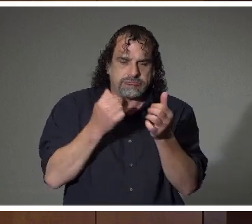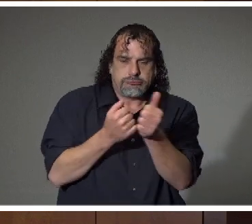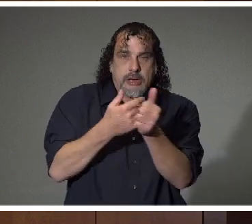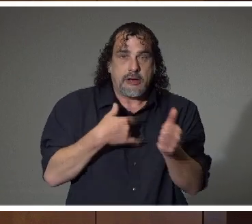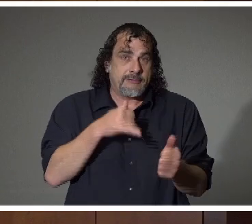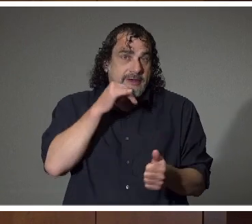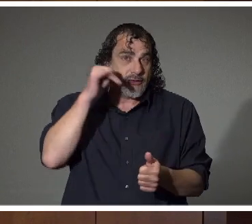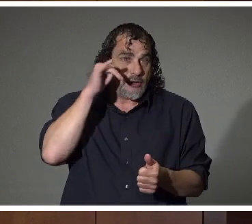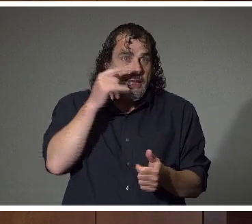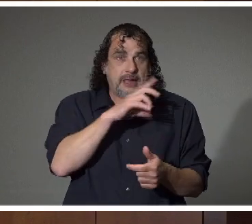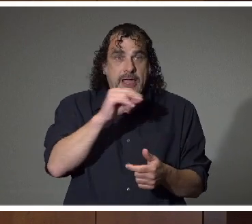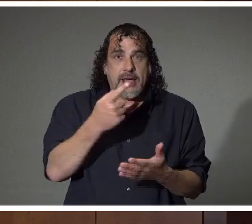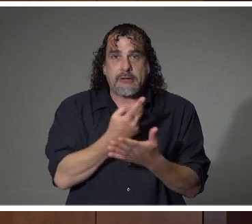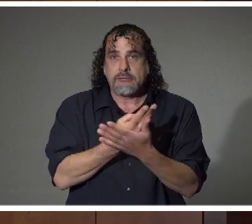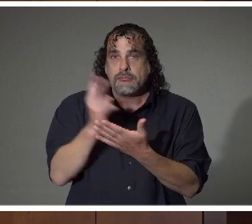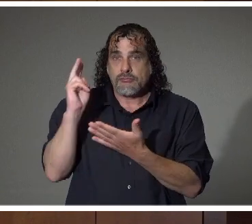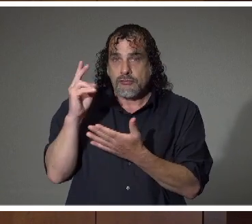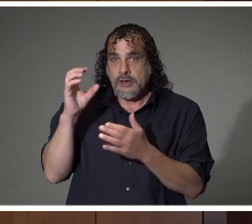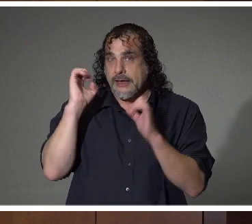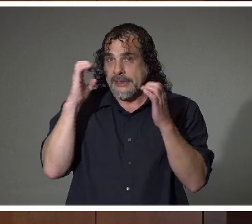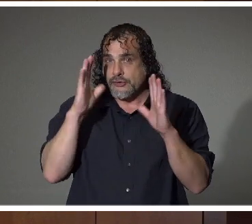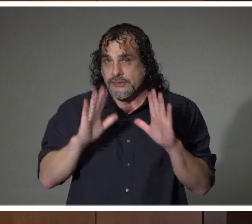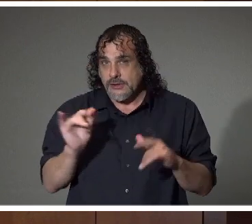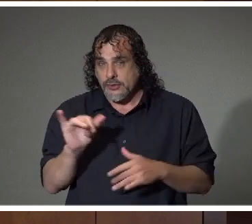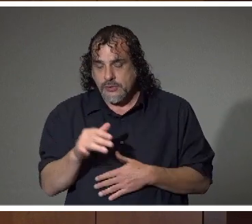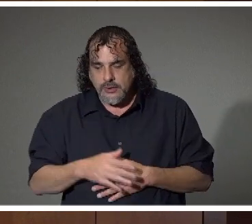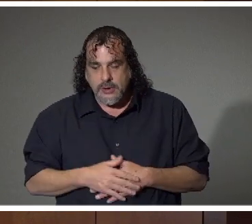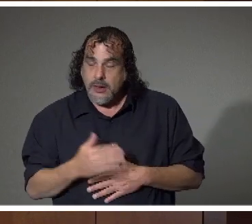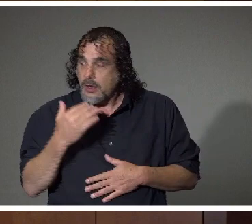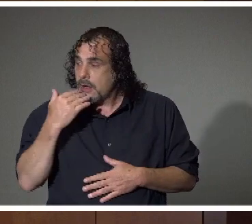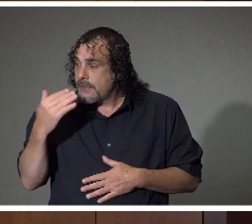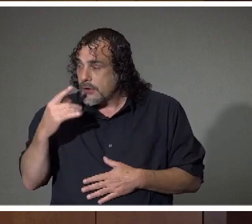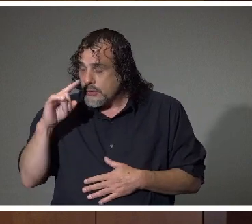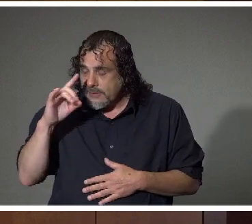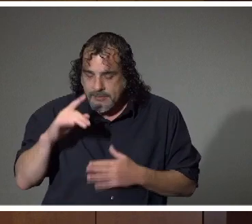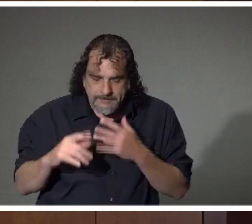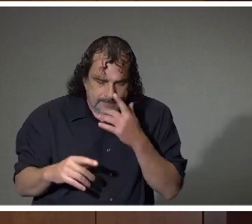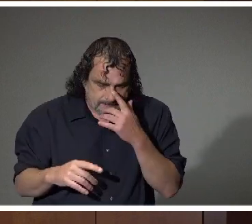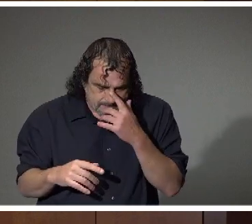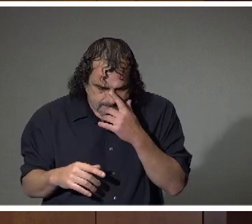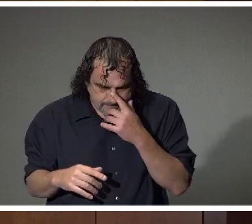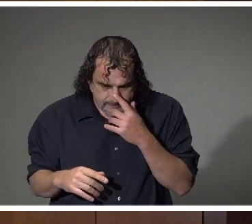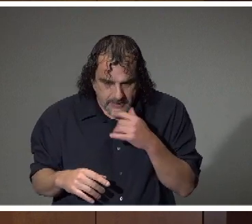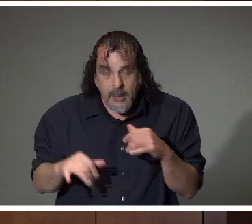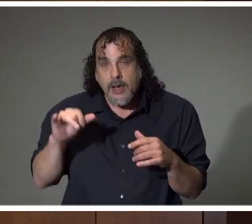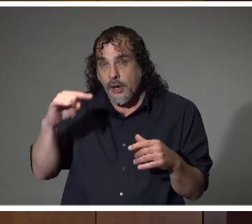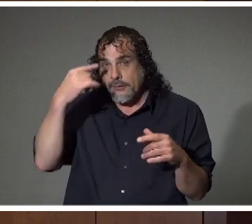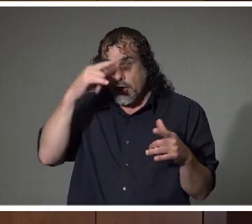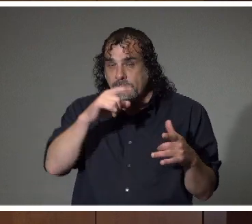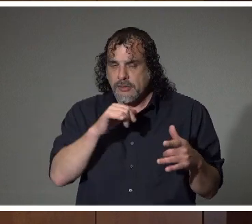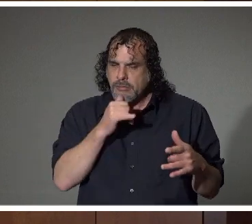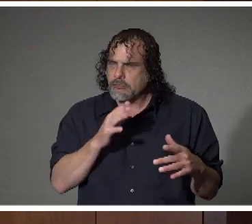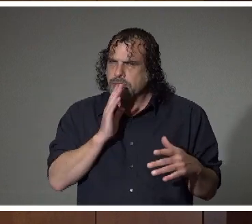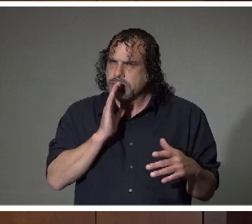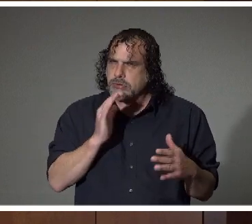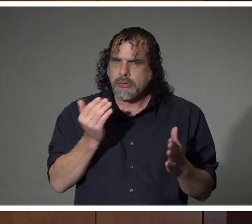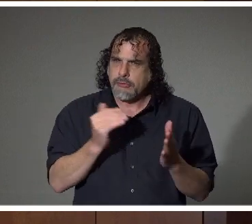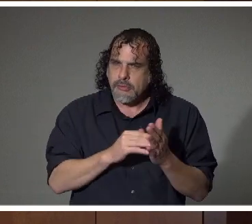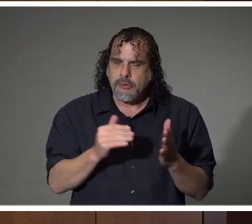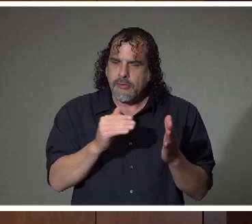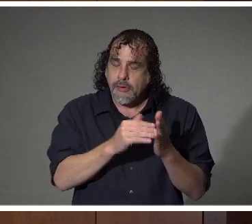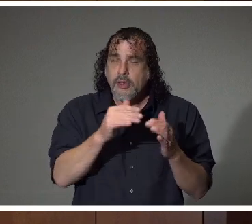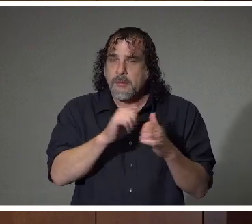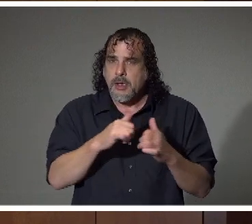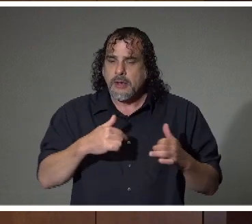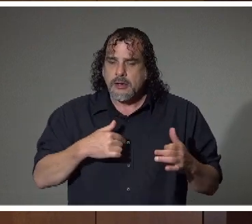from Easter Sunday. Thank you, Governor. Just want to reiterate, the Governor's been very vocal about this, but just because